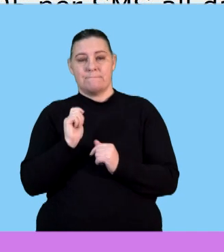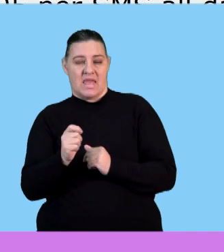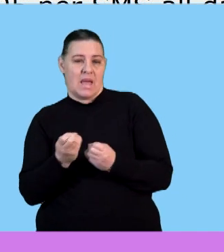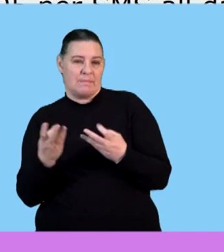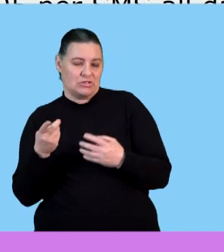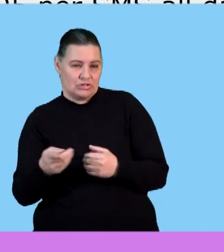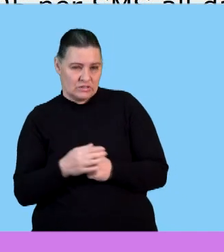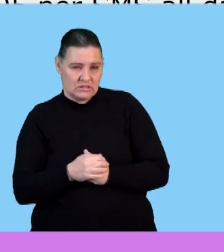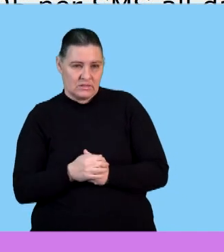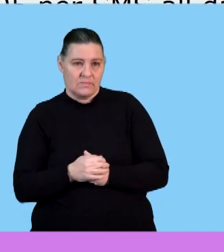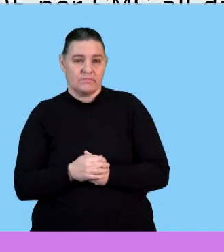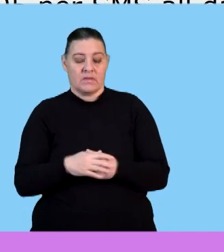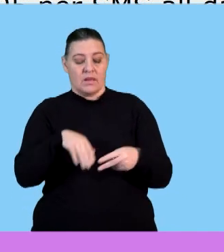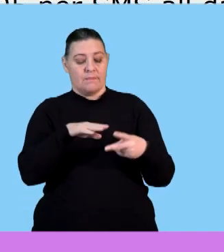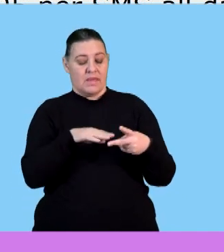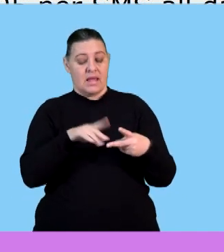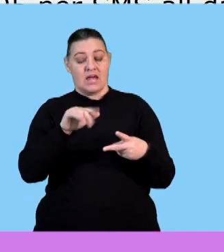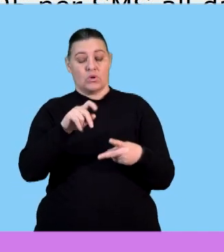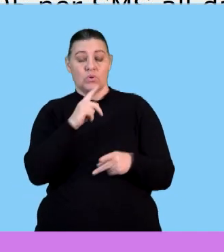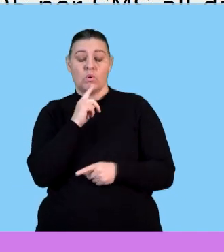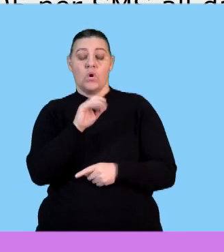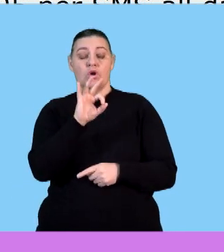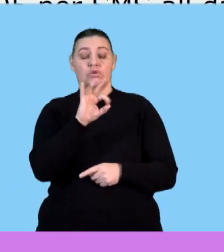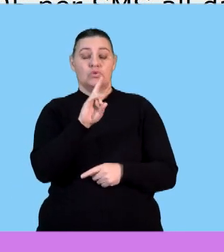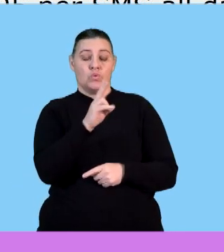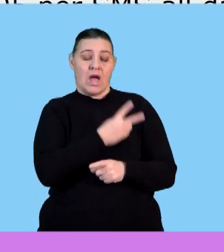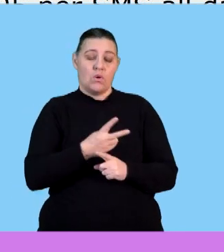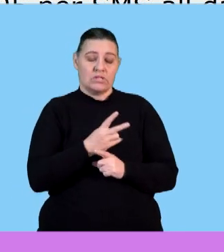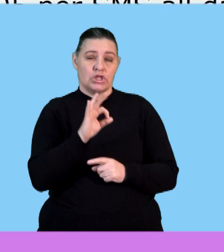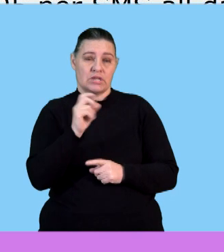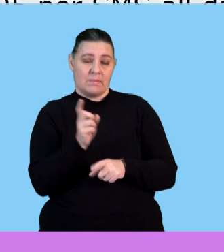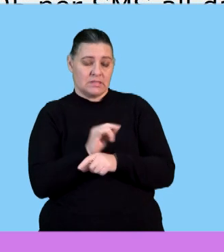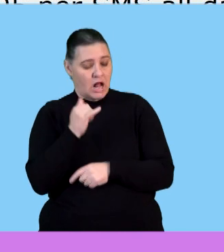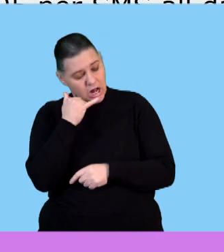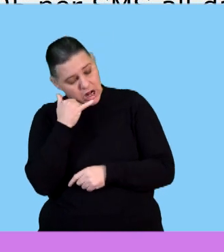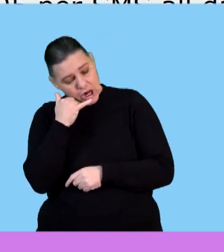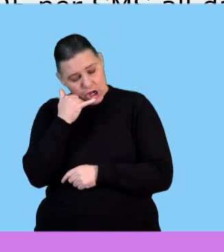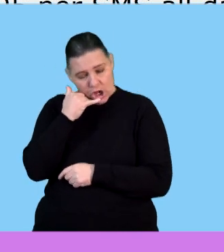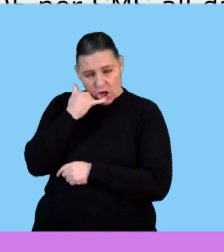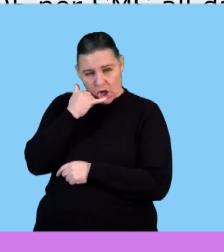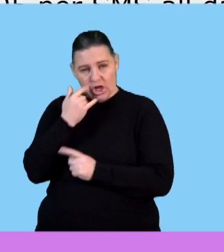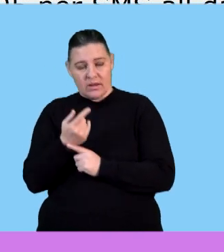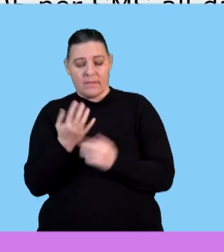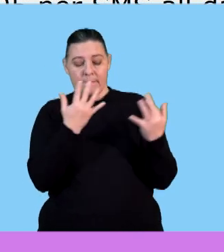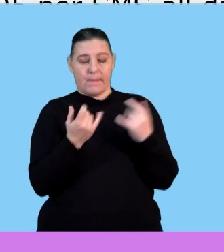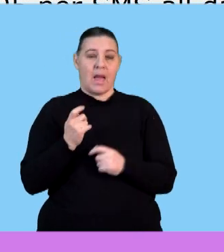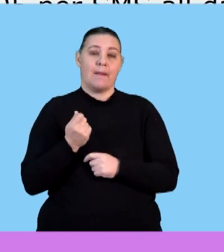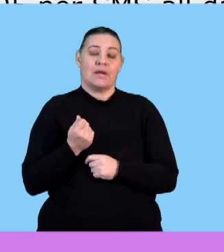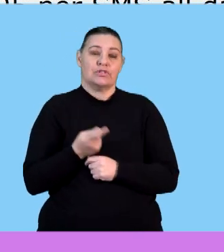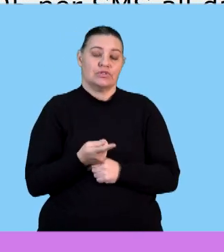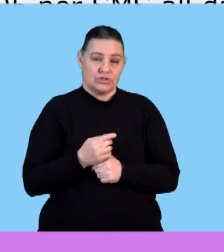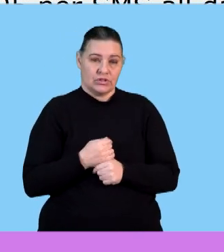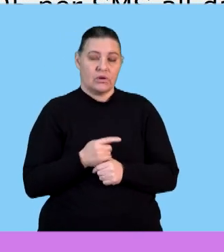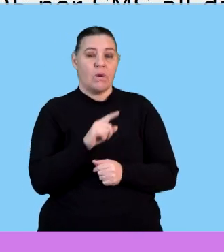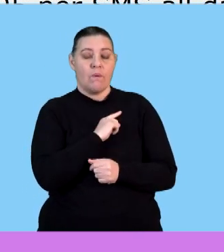right. Lerato spends 2 hours, 30 minutes talking to her relatives during the month. Calculate how much this costs her. Assume